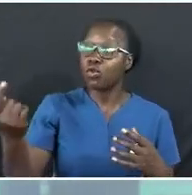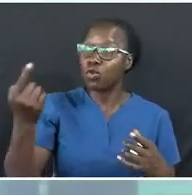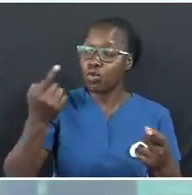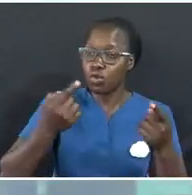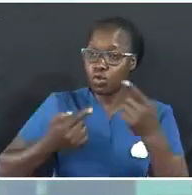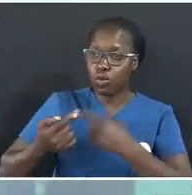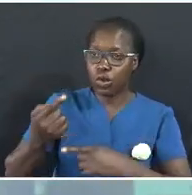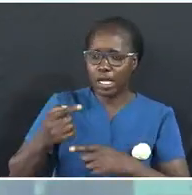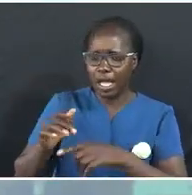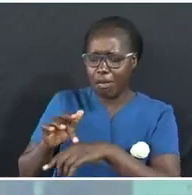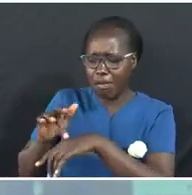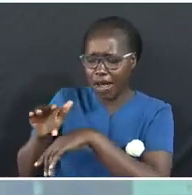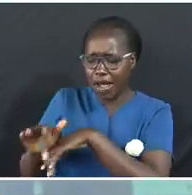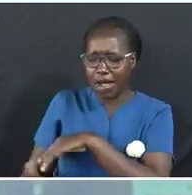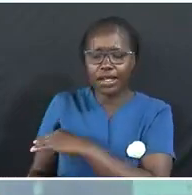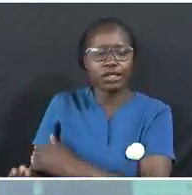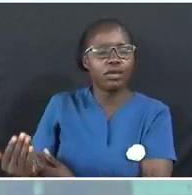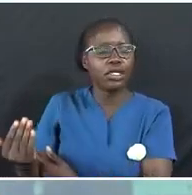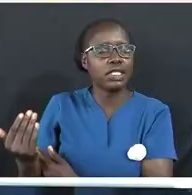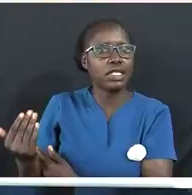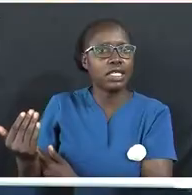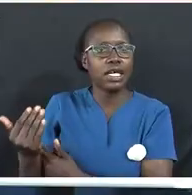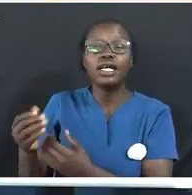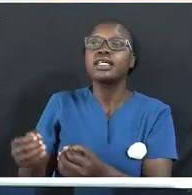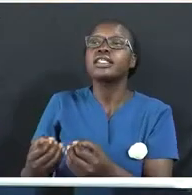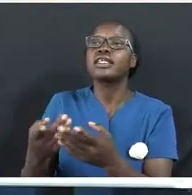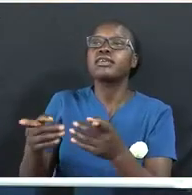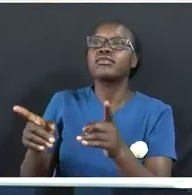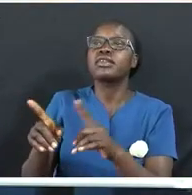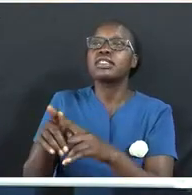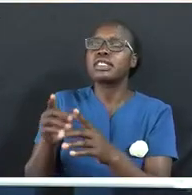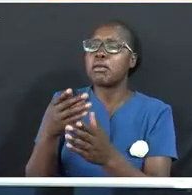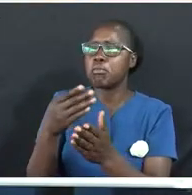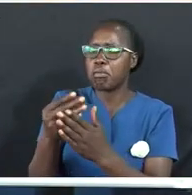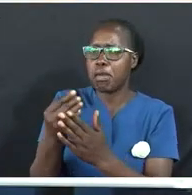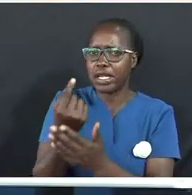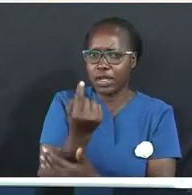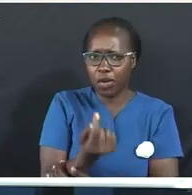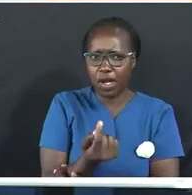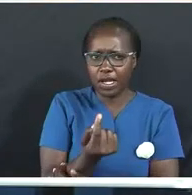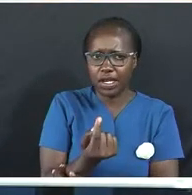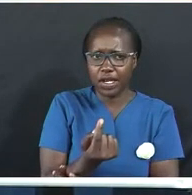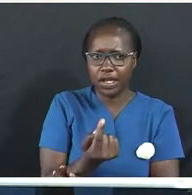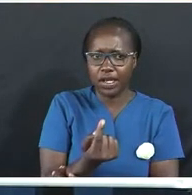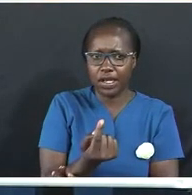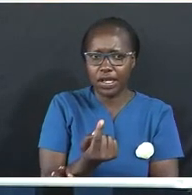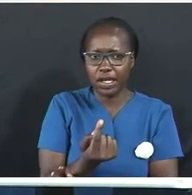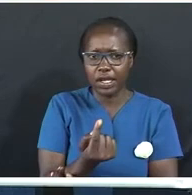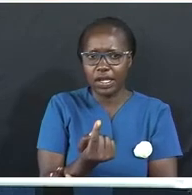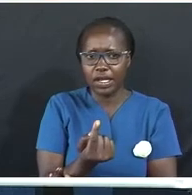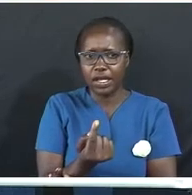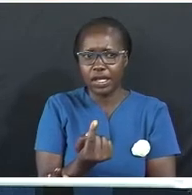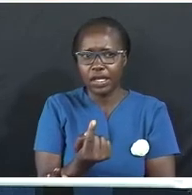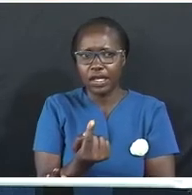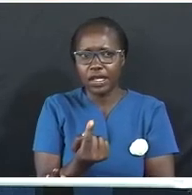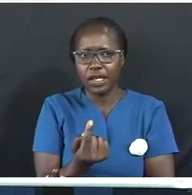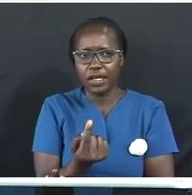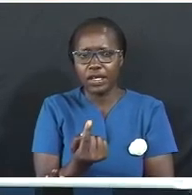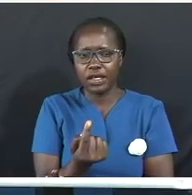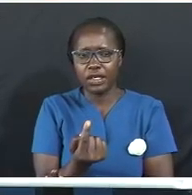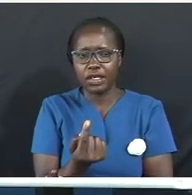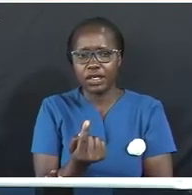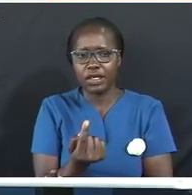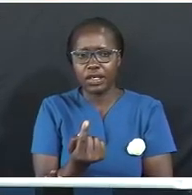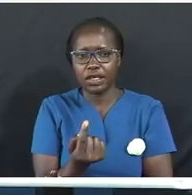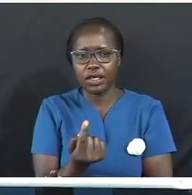at 6 in the morning, they were given also a penny. But I found they were very wise. They first received the penny and they put it